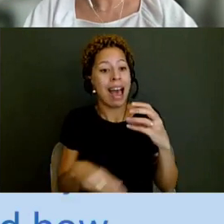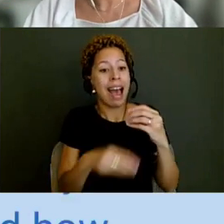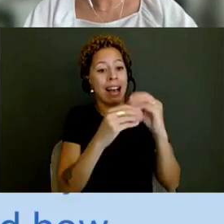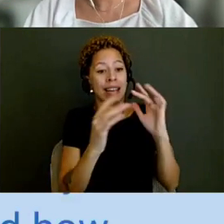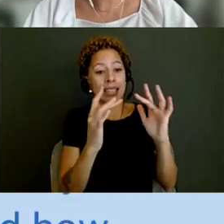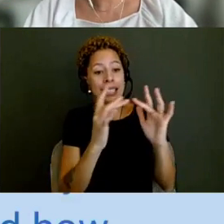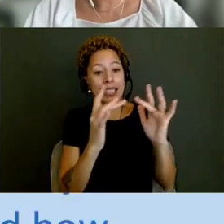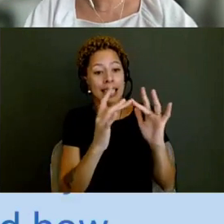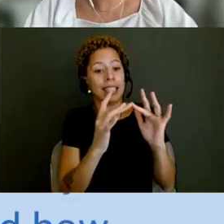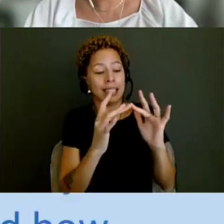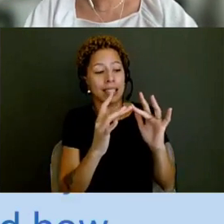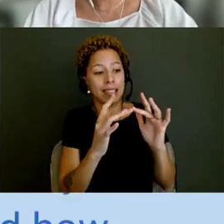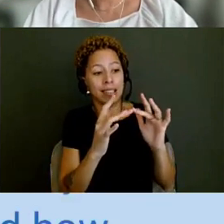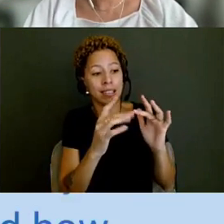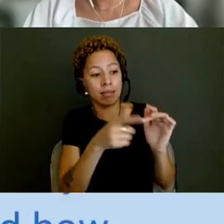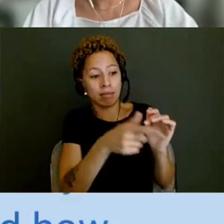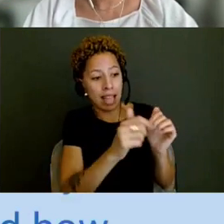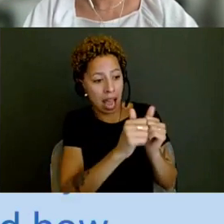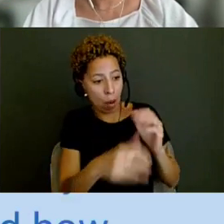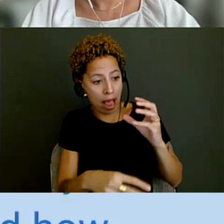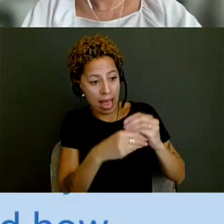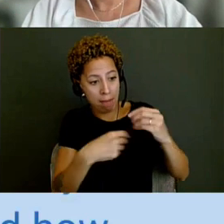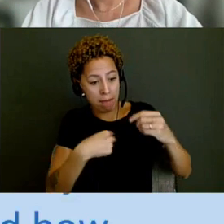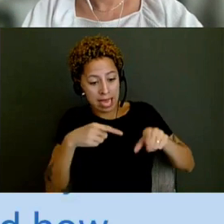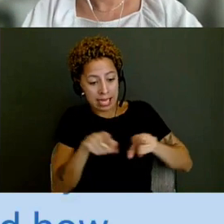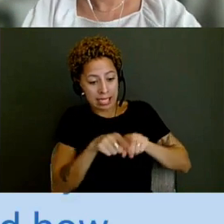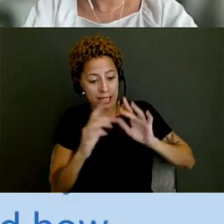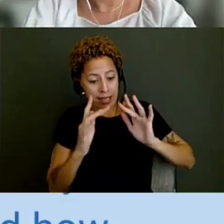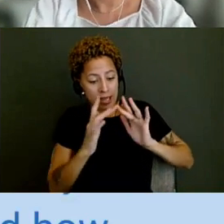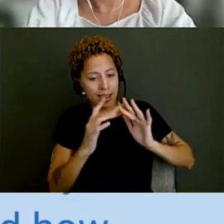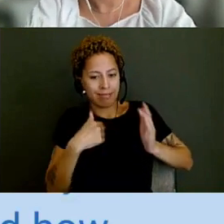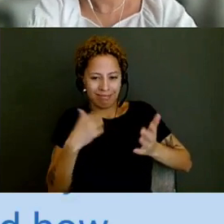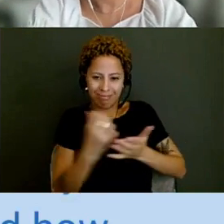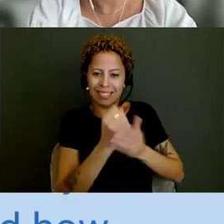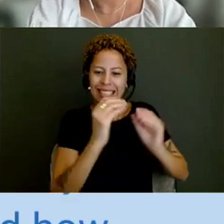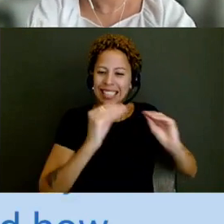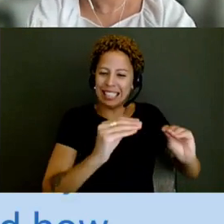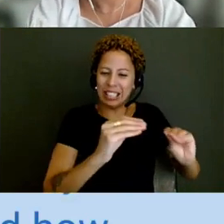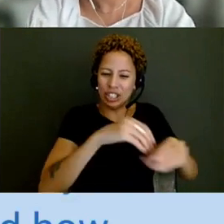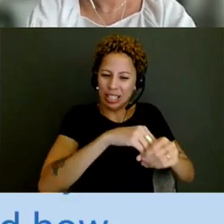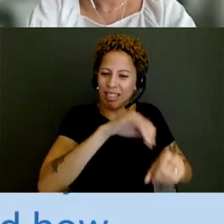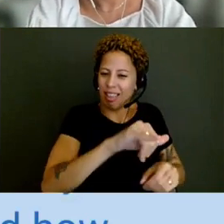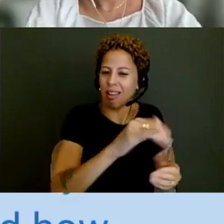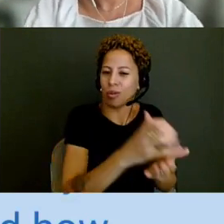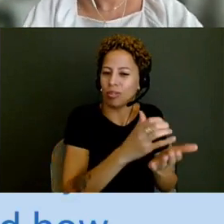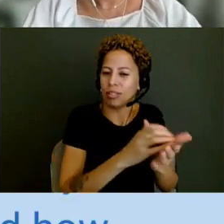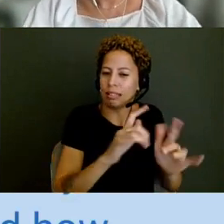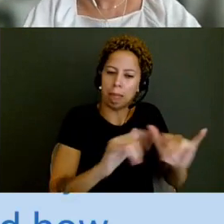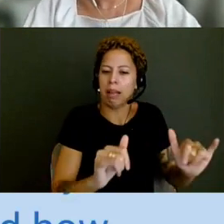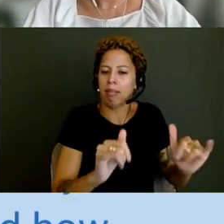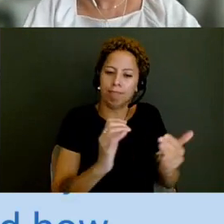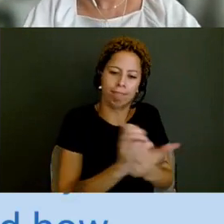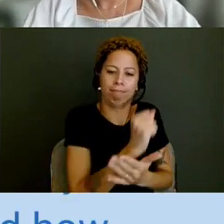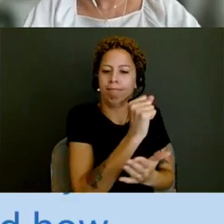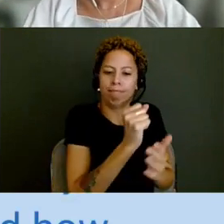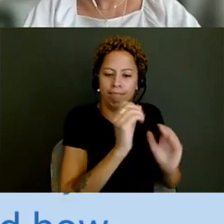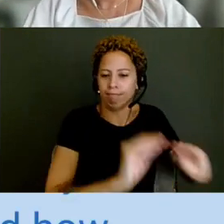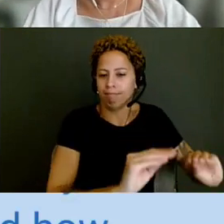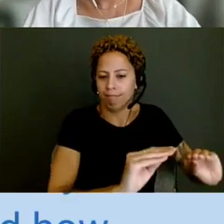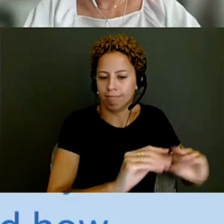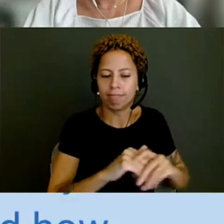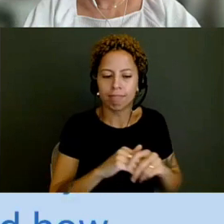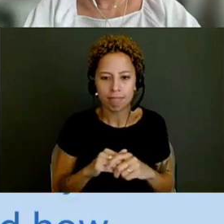LWS anyways, is that we learn by doing, we learn with activities. And with the